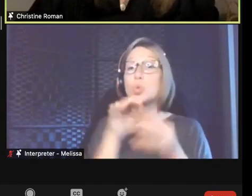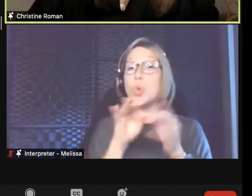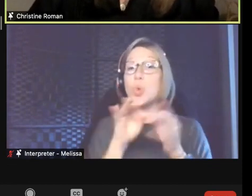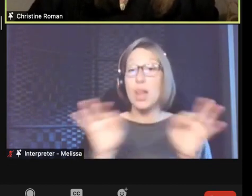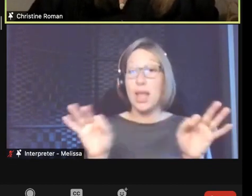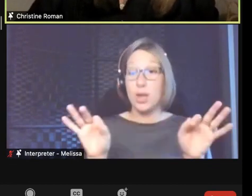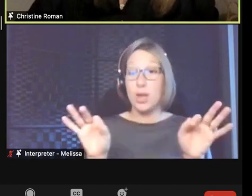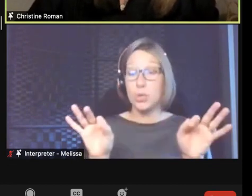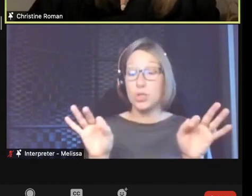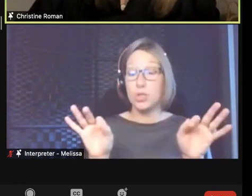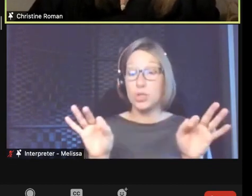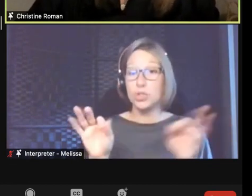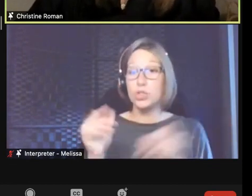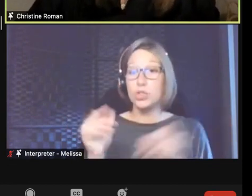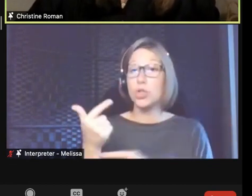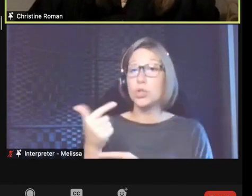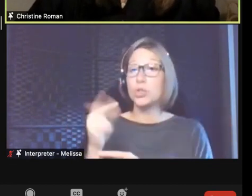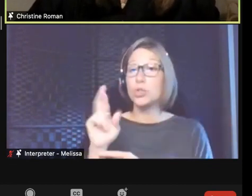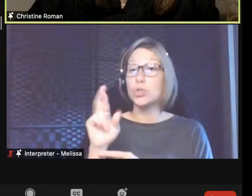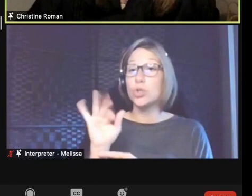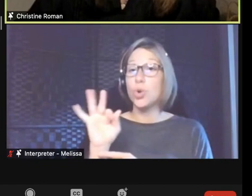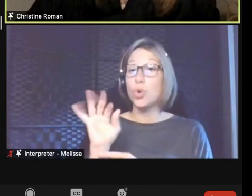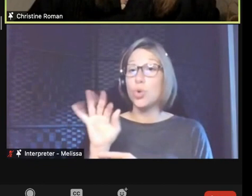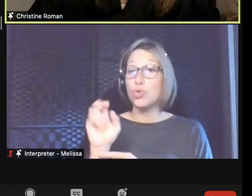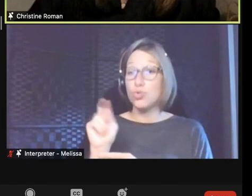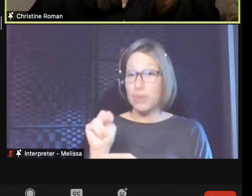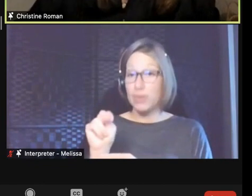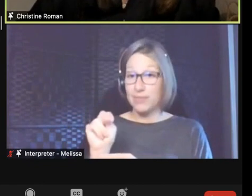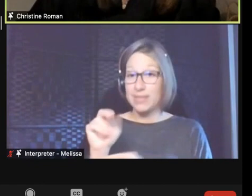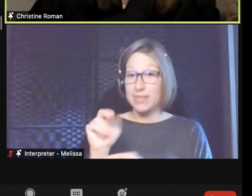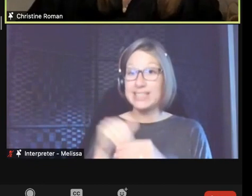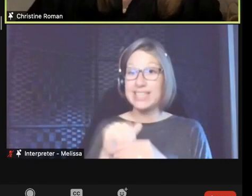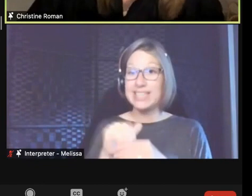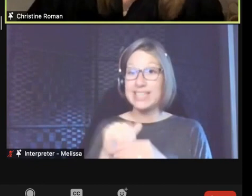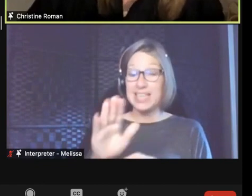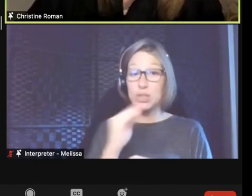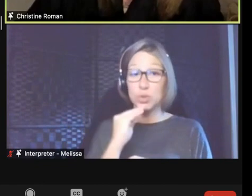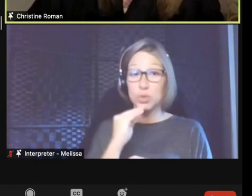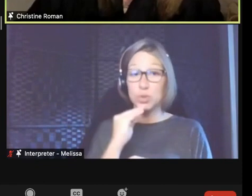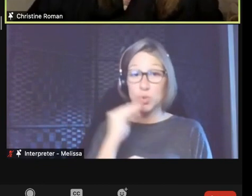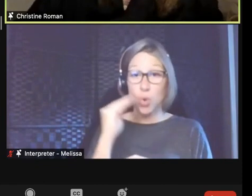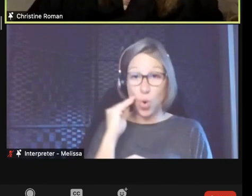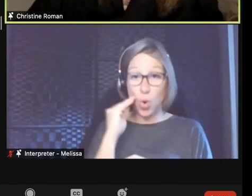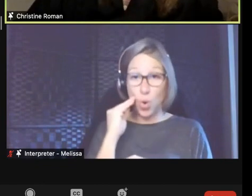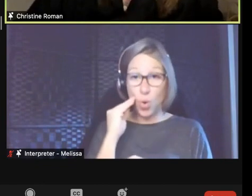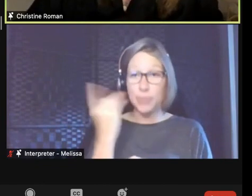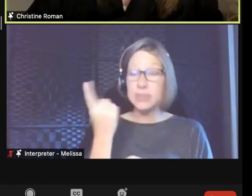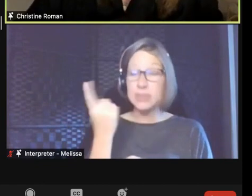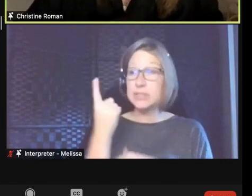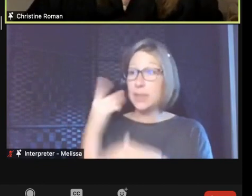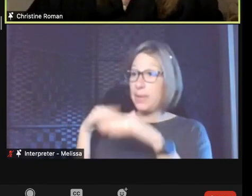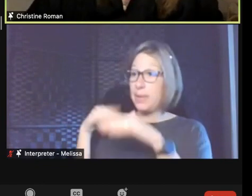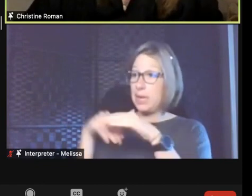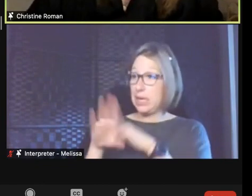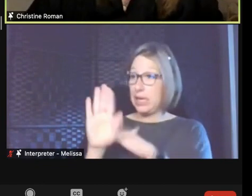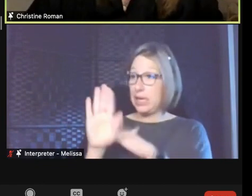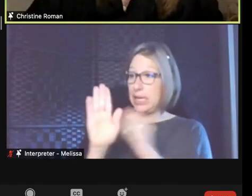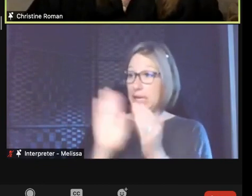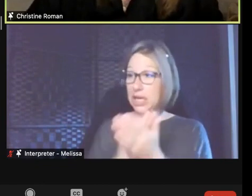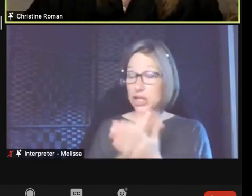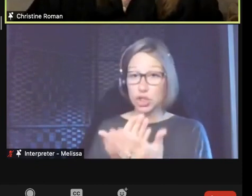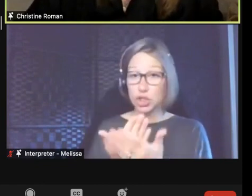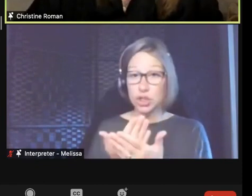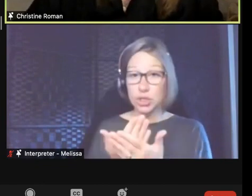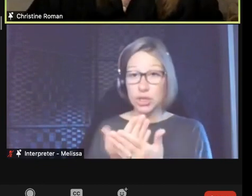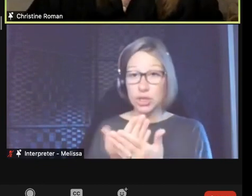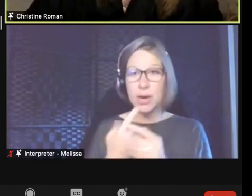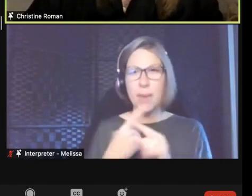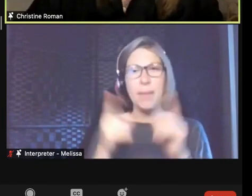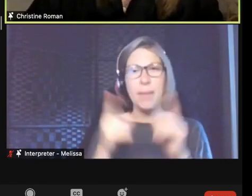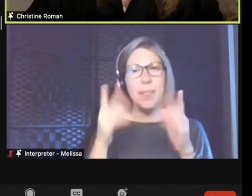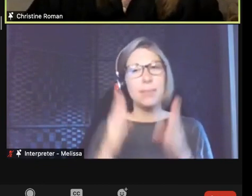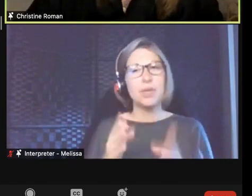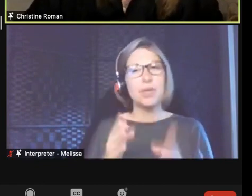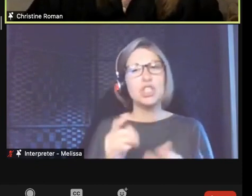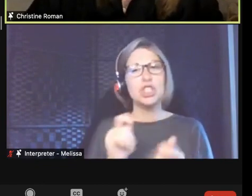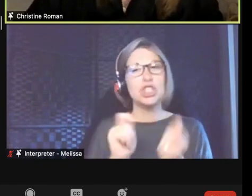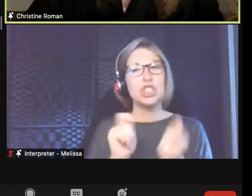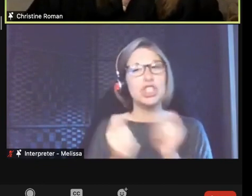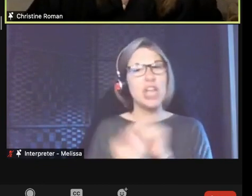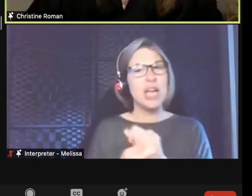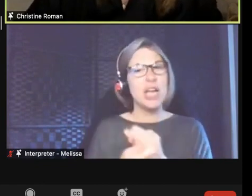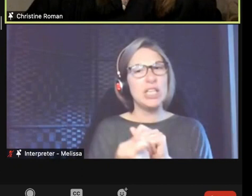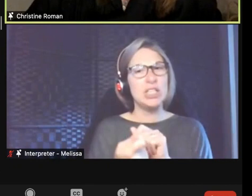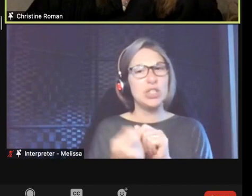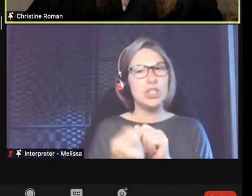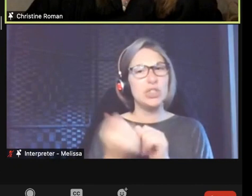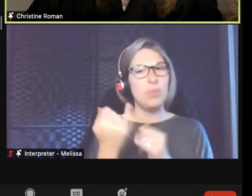Griffin is in his home, and somebody has entered his kitchen, but this person changed from the last time he saw